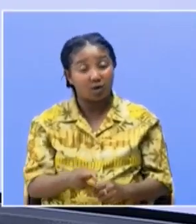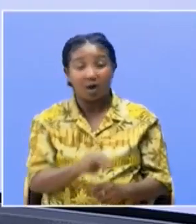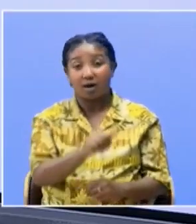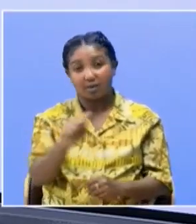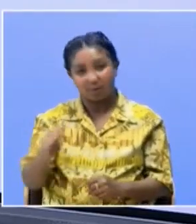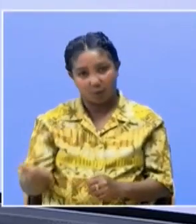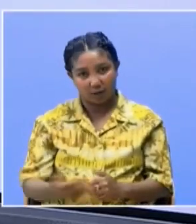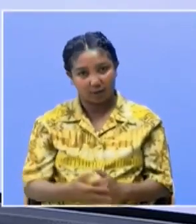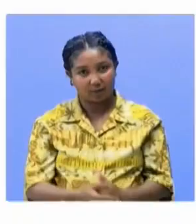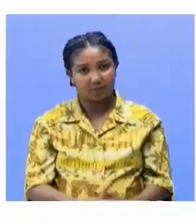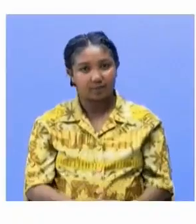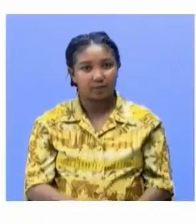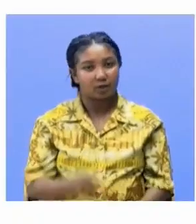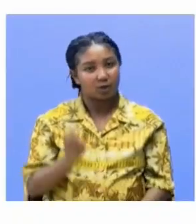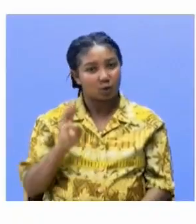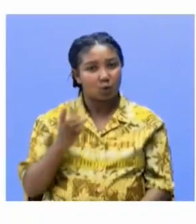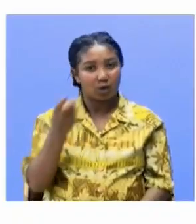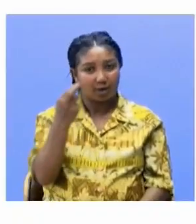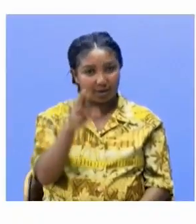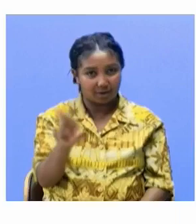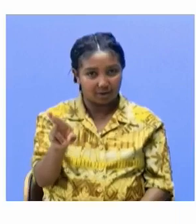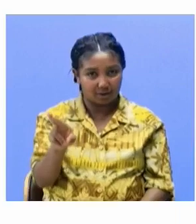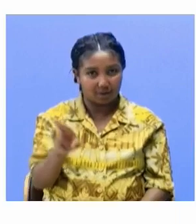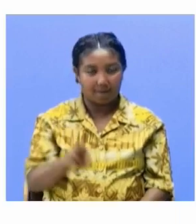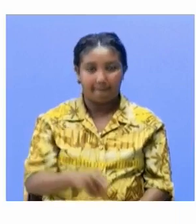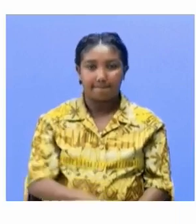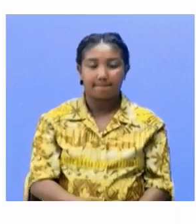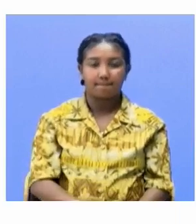one, we are